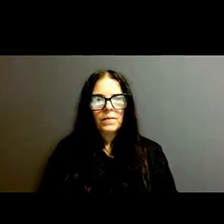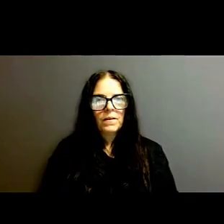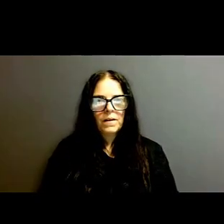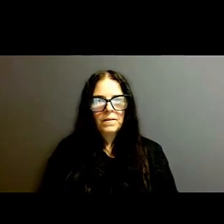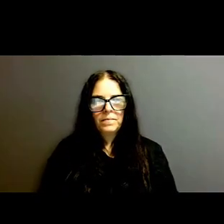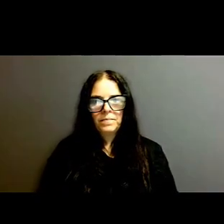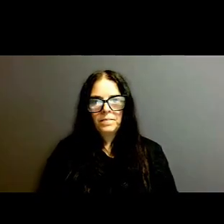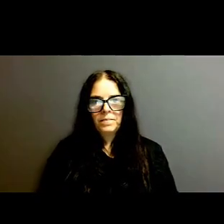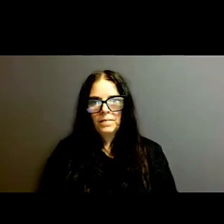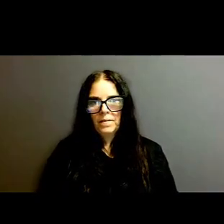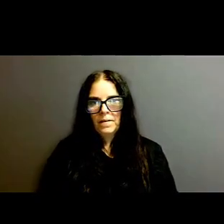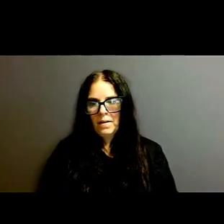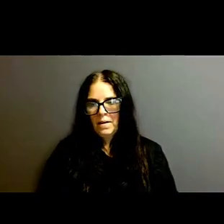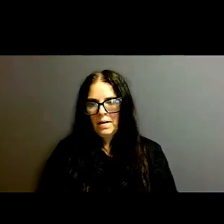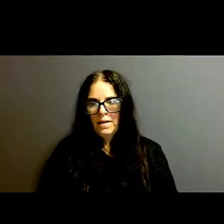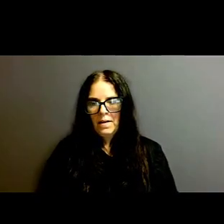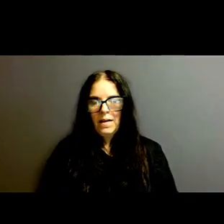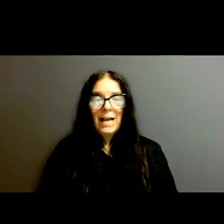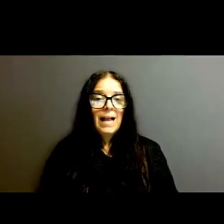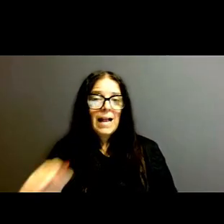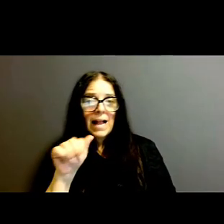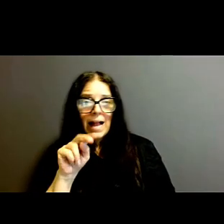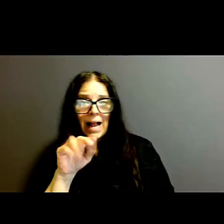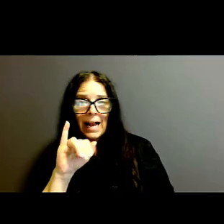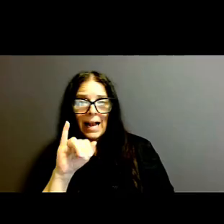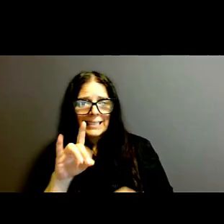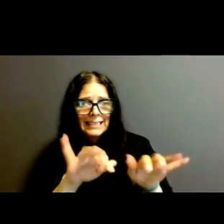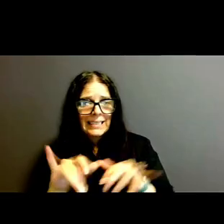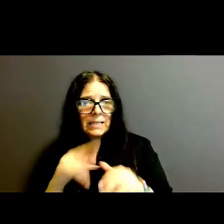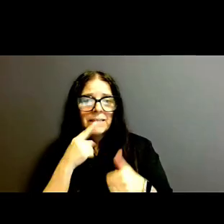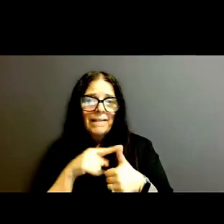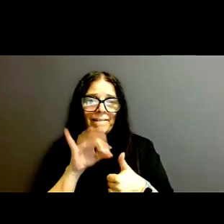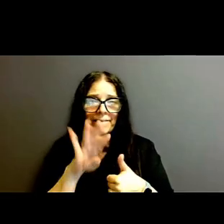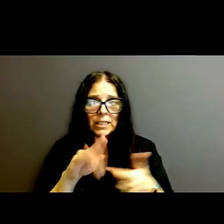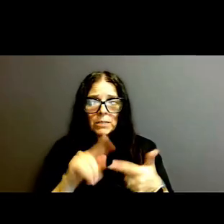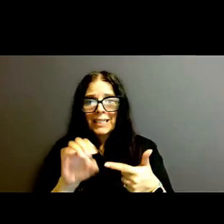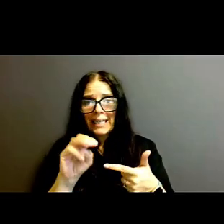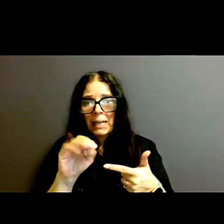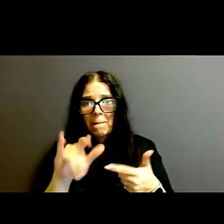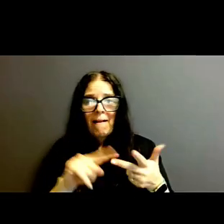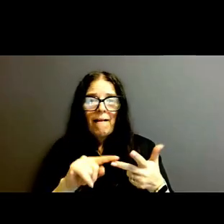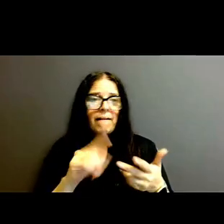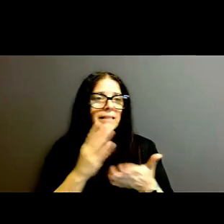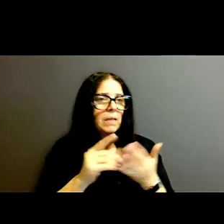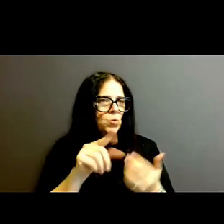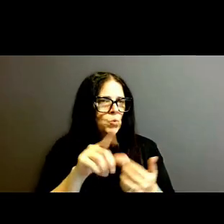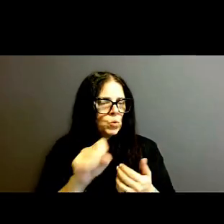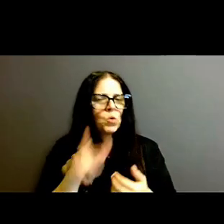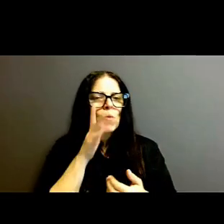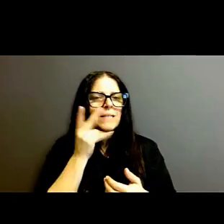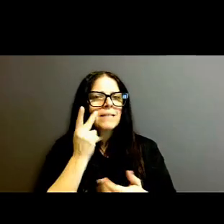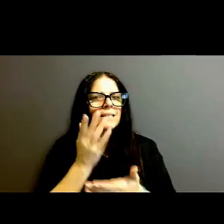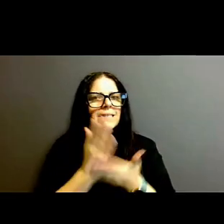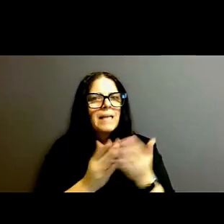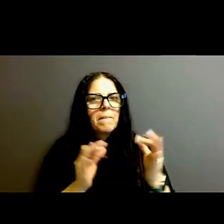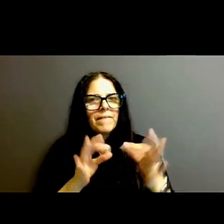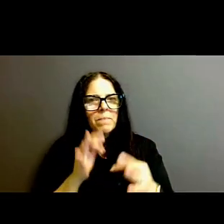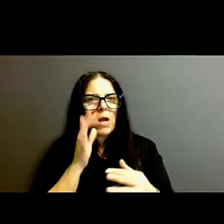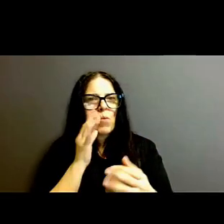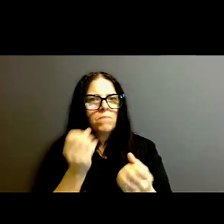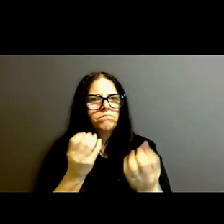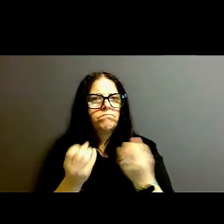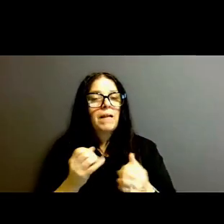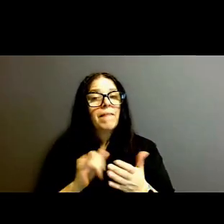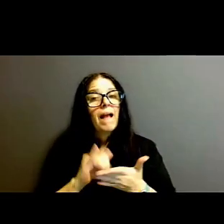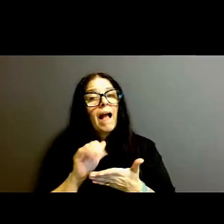you mentioned Facebook, email, some of the tools you're doing. You will see as some of the feedback will be coming in that other